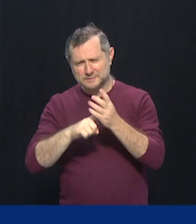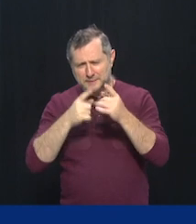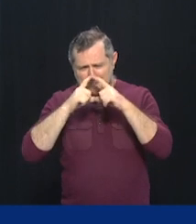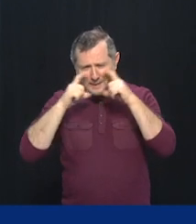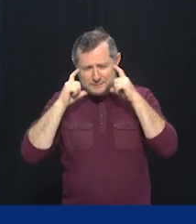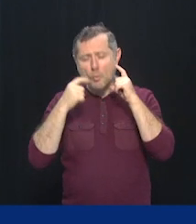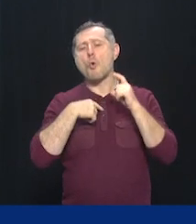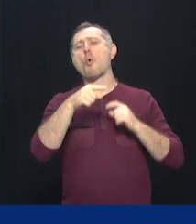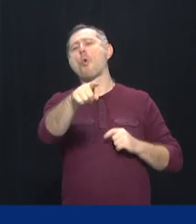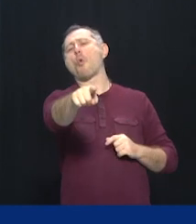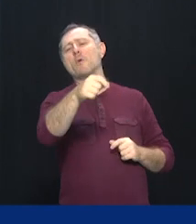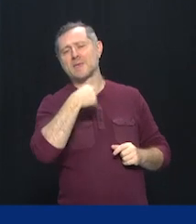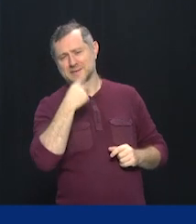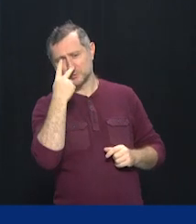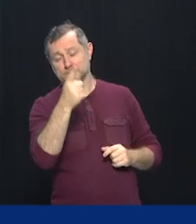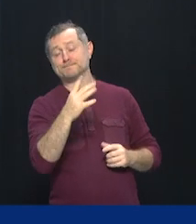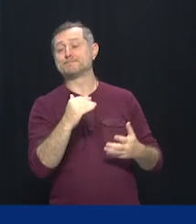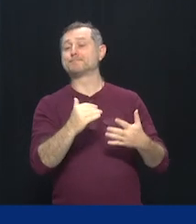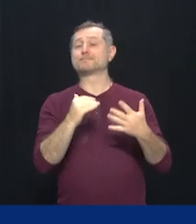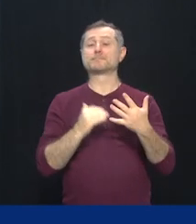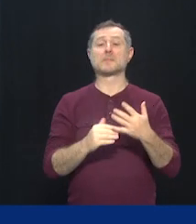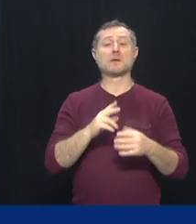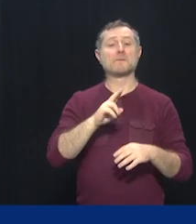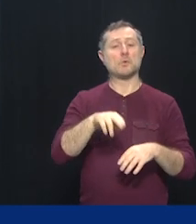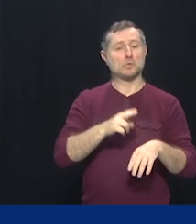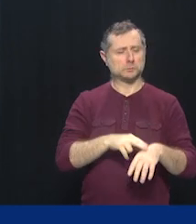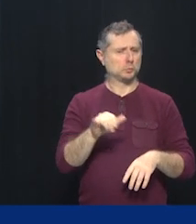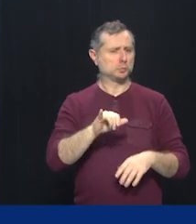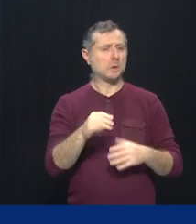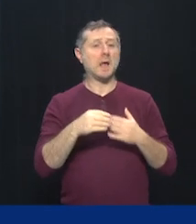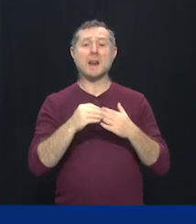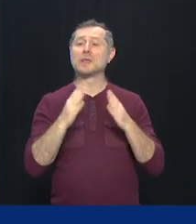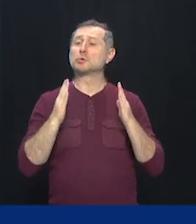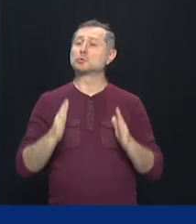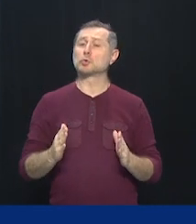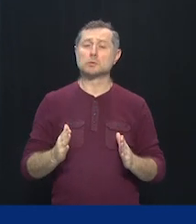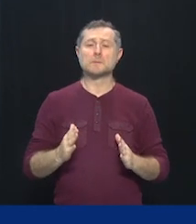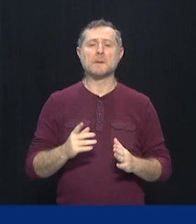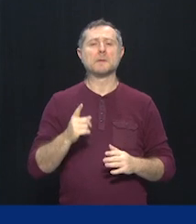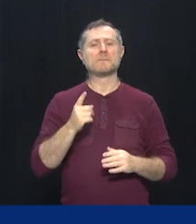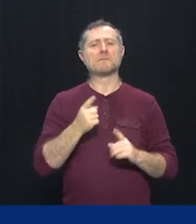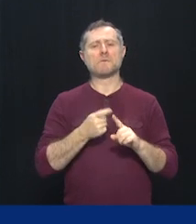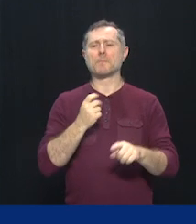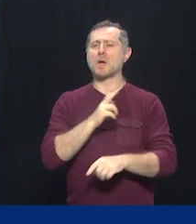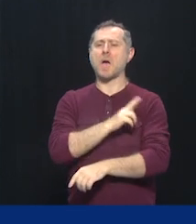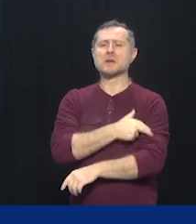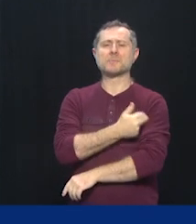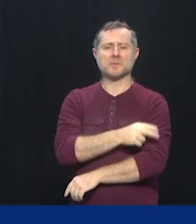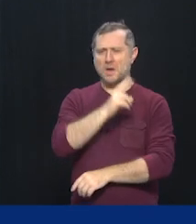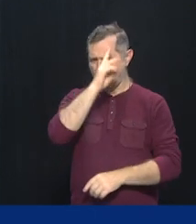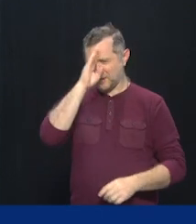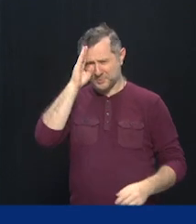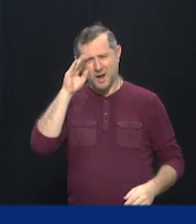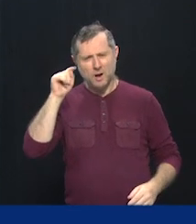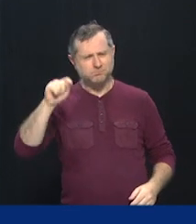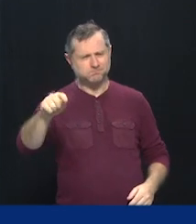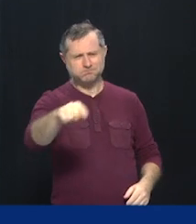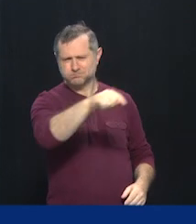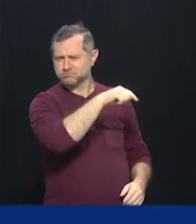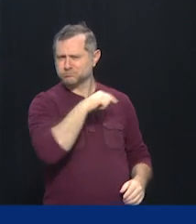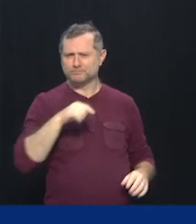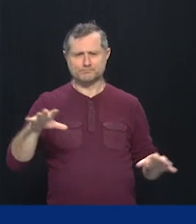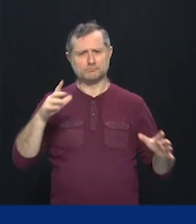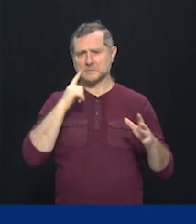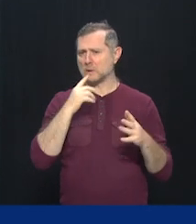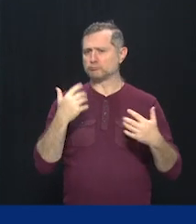Sundquist. And of course, we have our leadership from the hospitals. They had to go through hell and